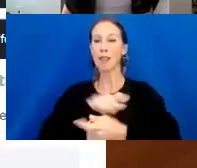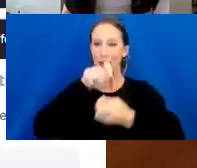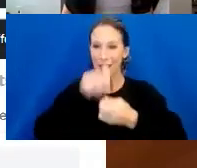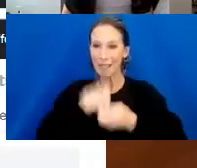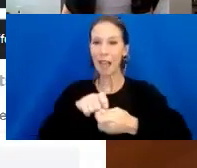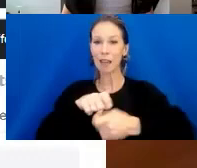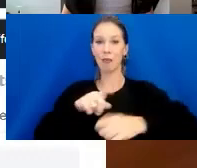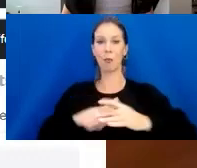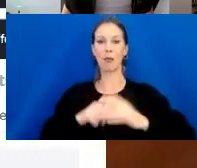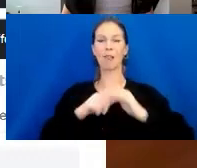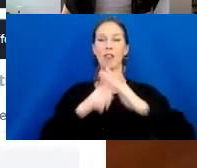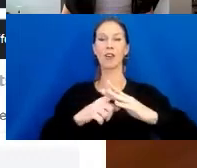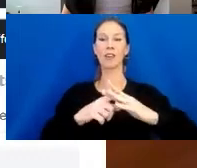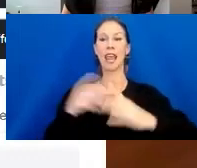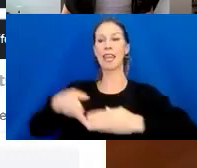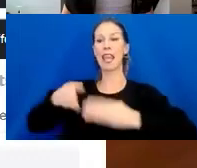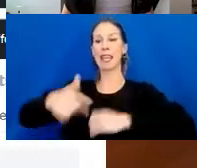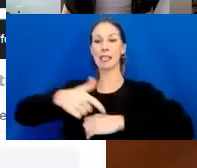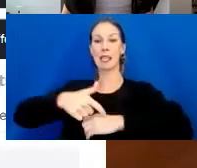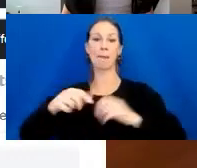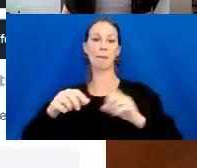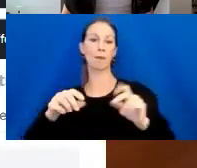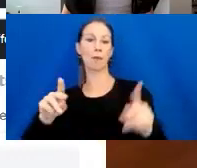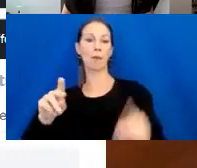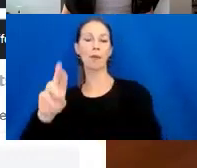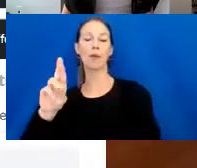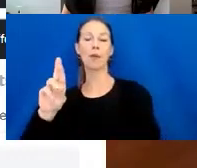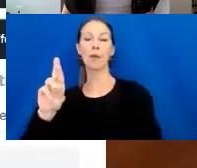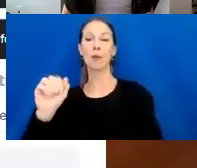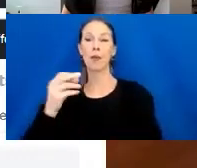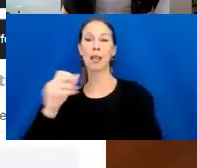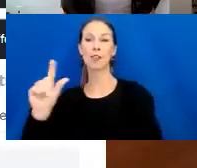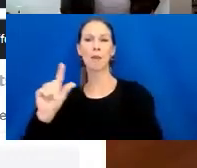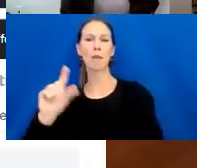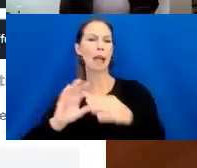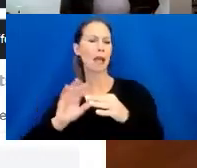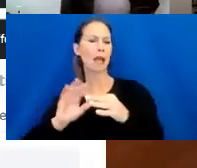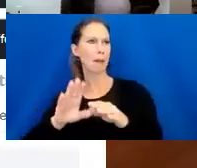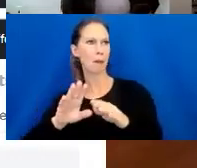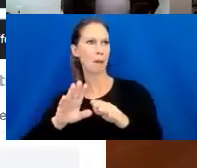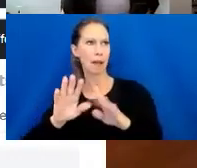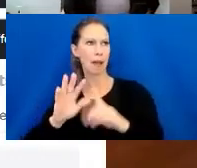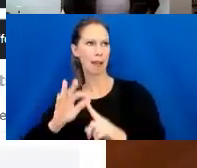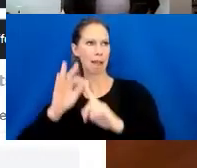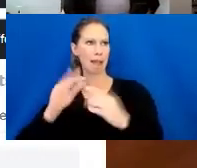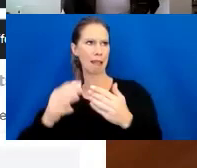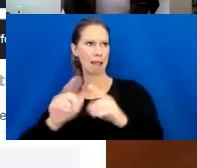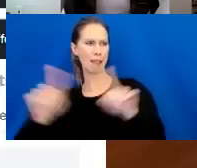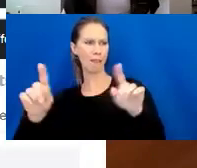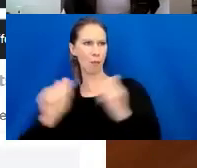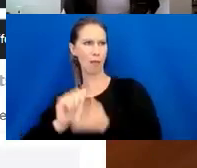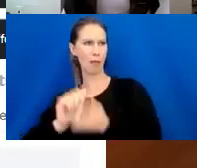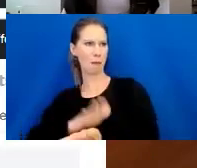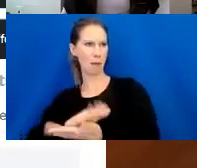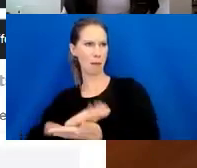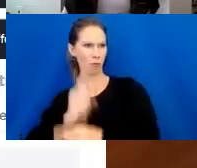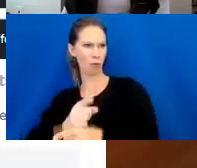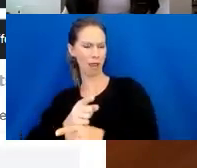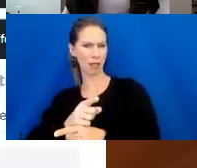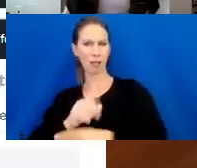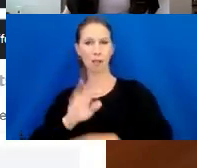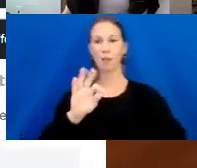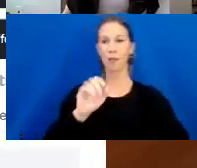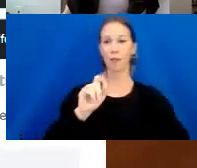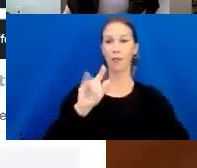With the exception of papers, right, Felice? the paper